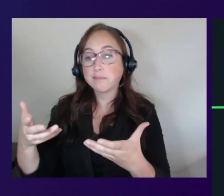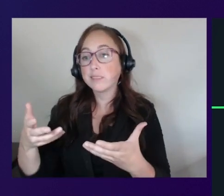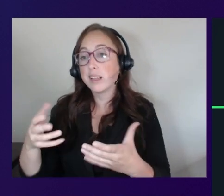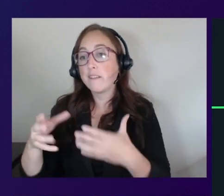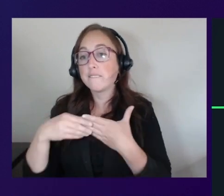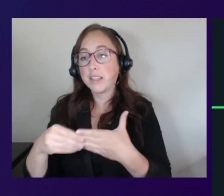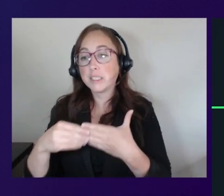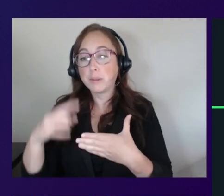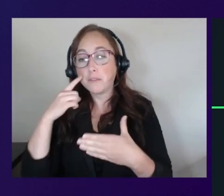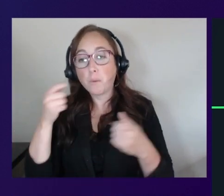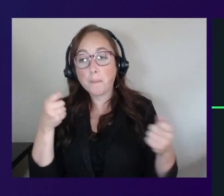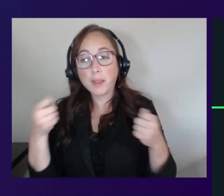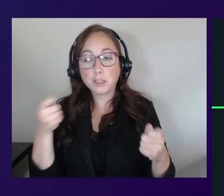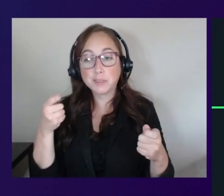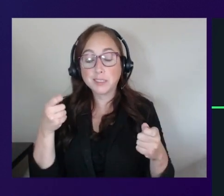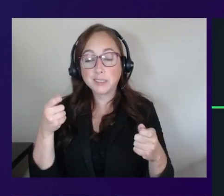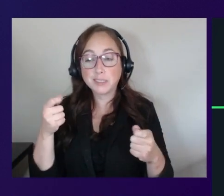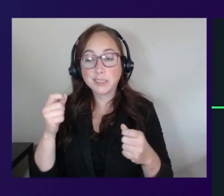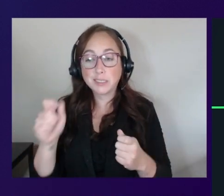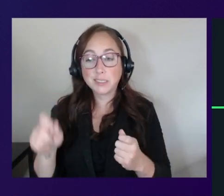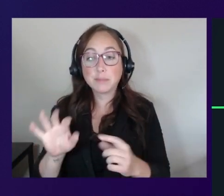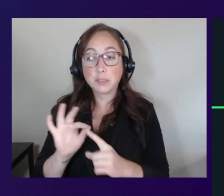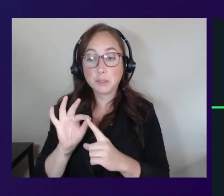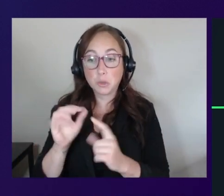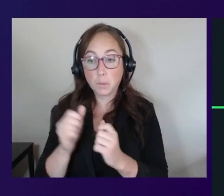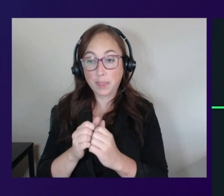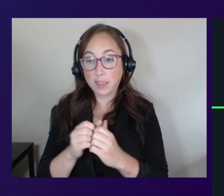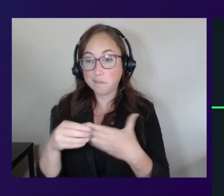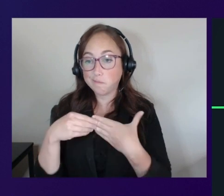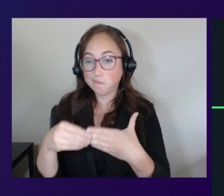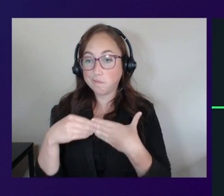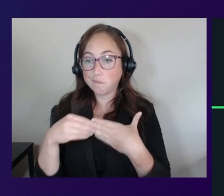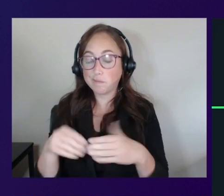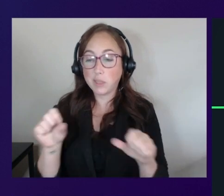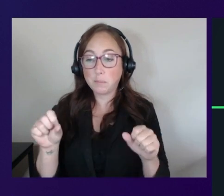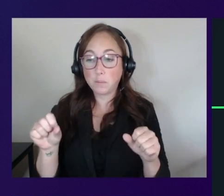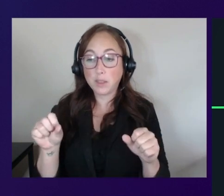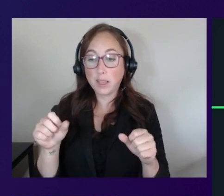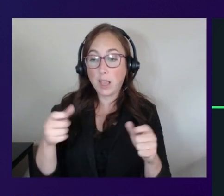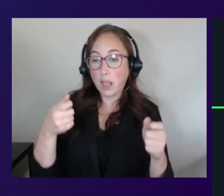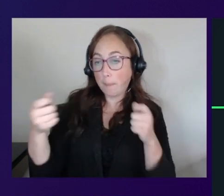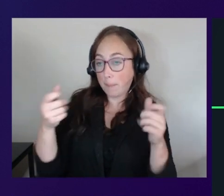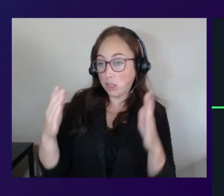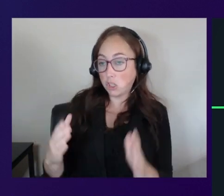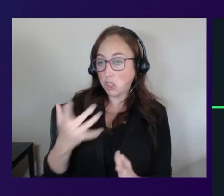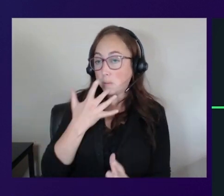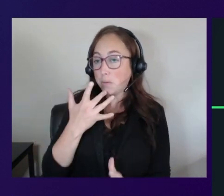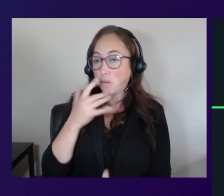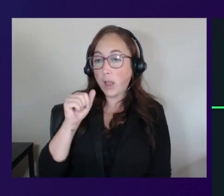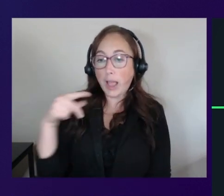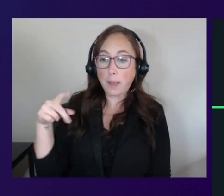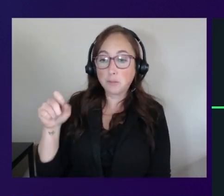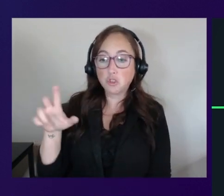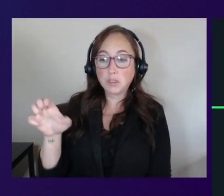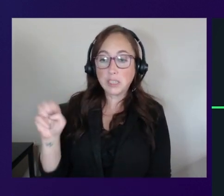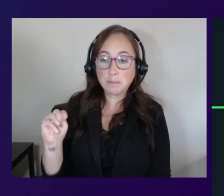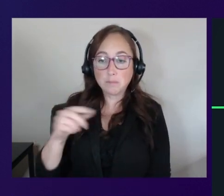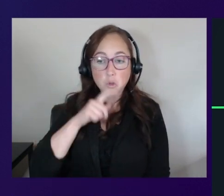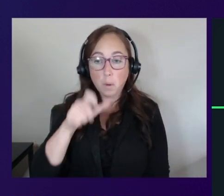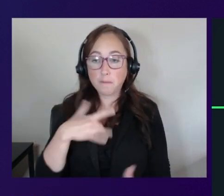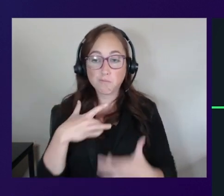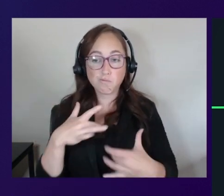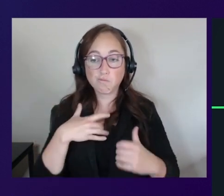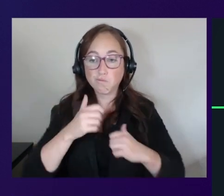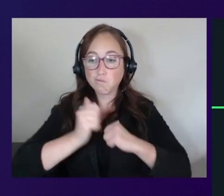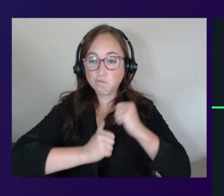especially with our elastic capabilities. Admins love AppStream because they don't have to think about the underlying infrastructure. Yeah. It's essentially serverless desktop